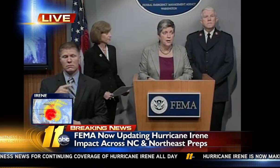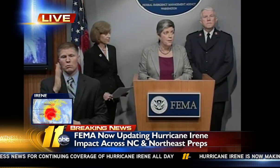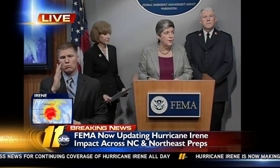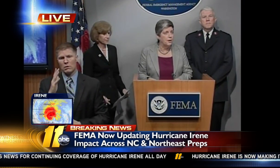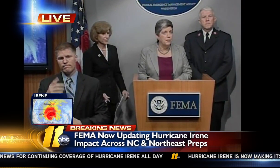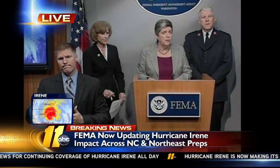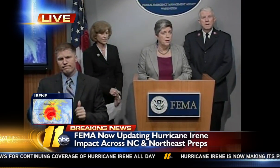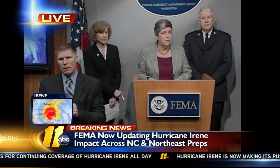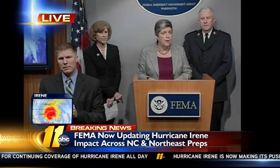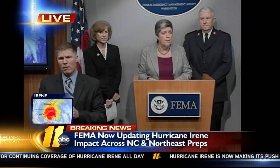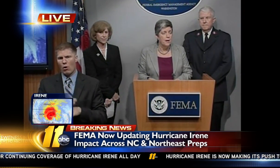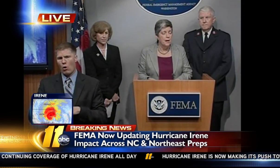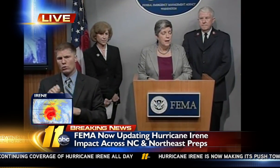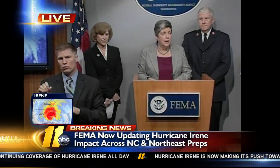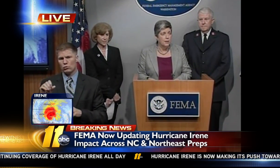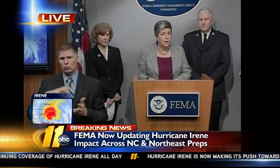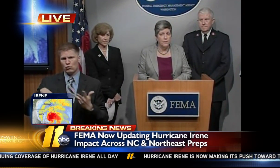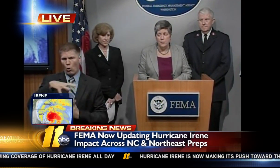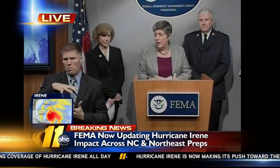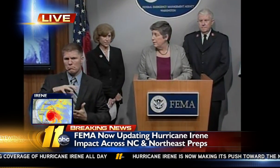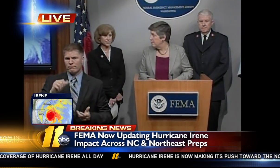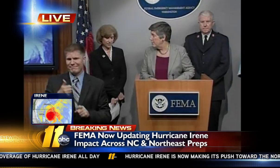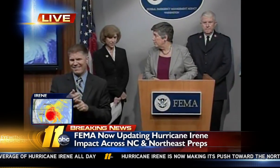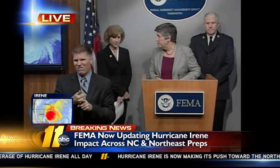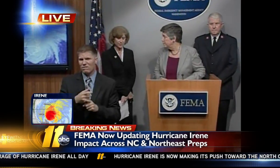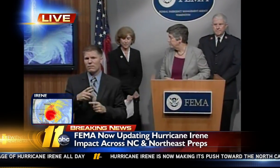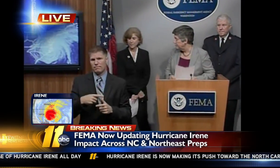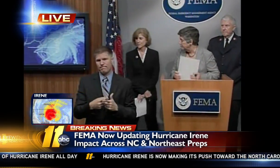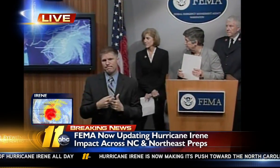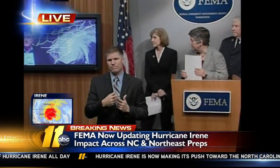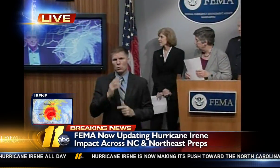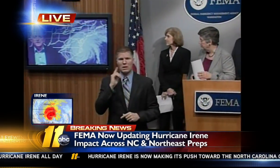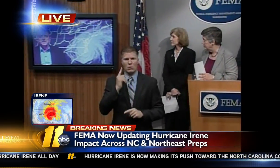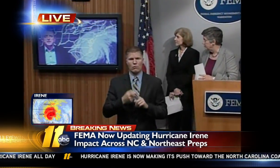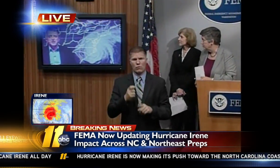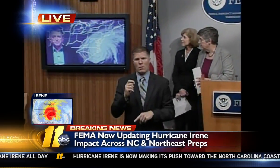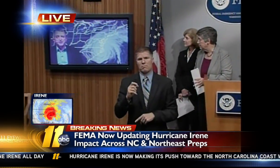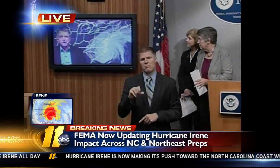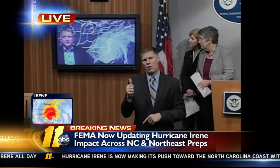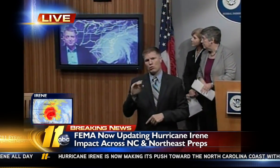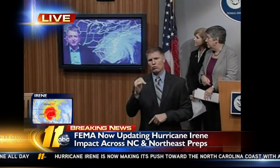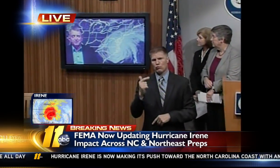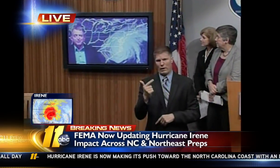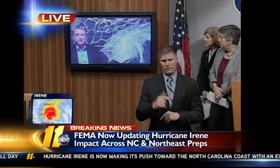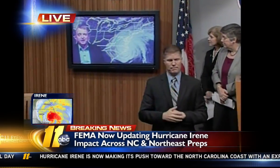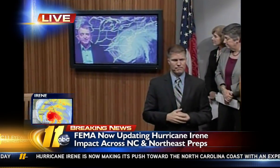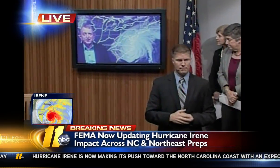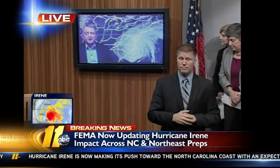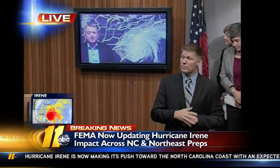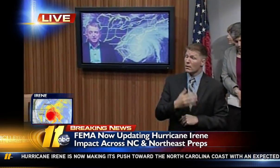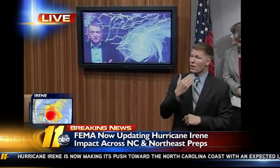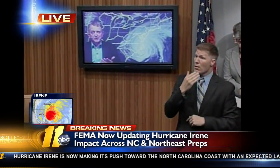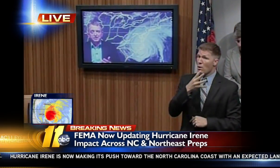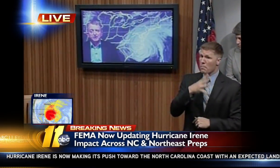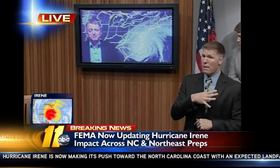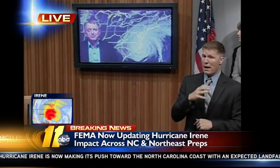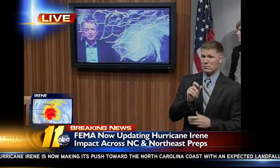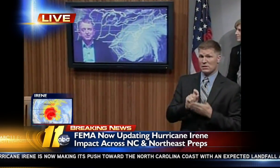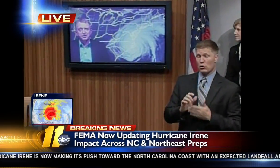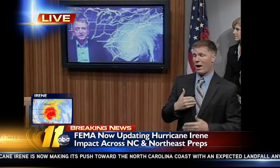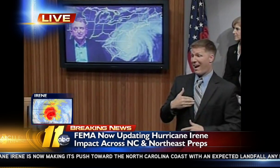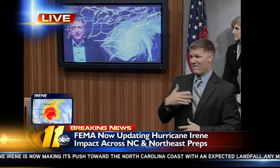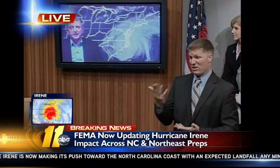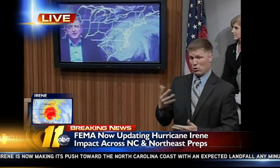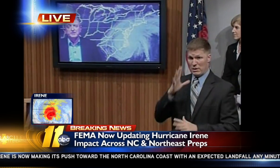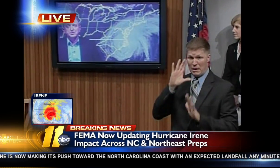storm itself, and then you'll hear from Craig Fugate. Bill? Thank you, Madam Secretary. I've got on the image